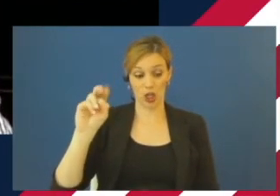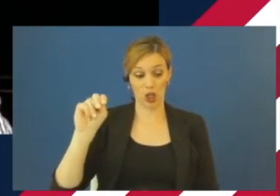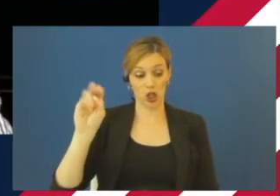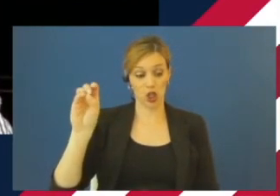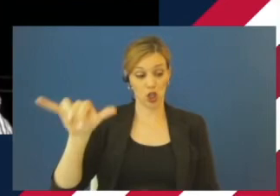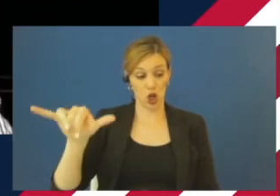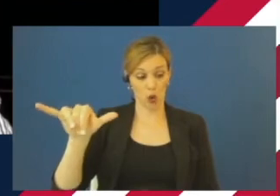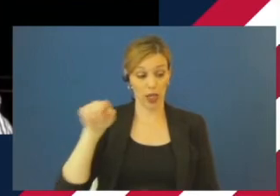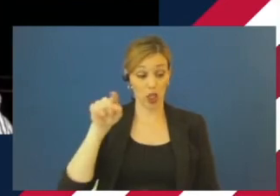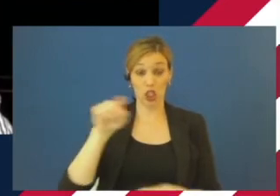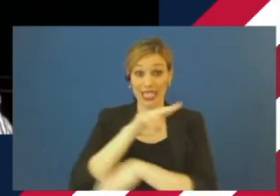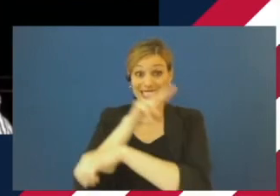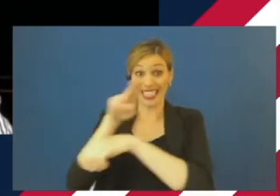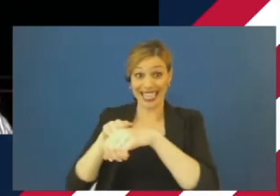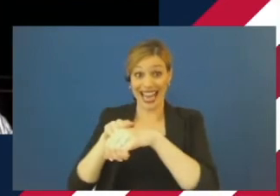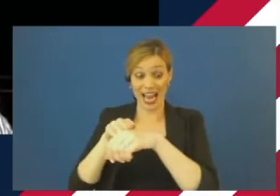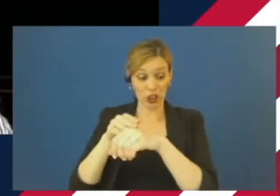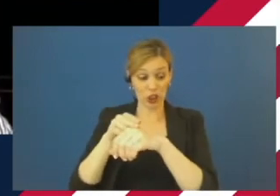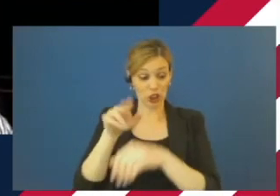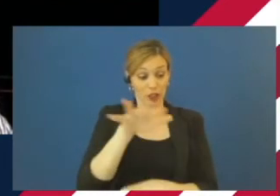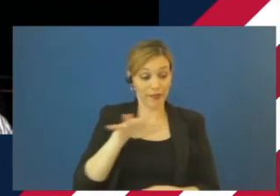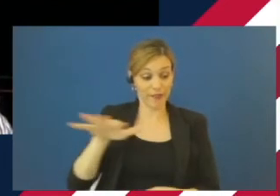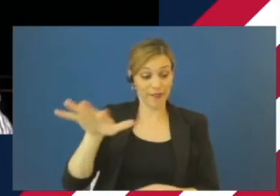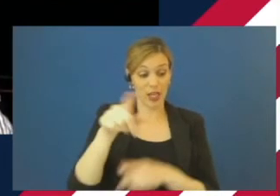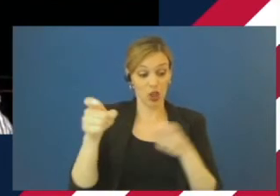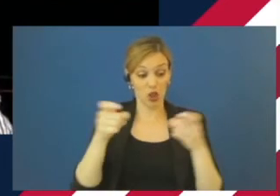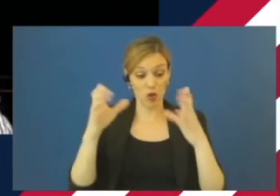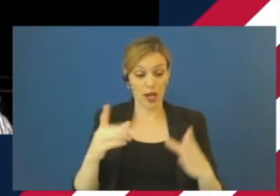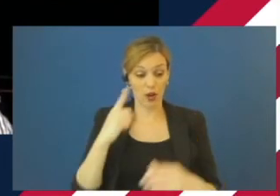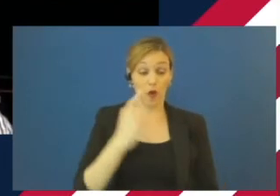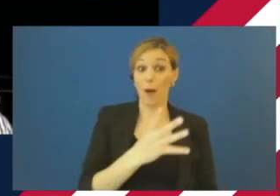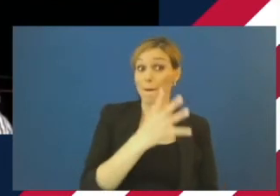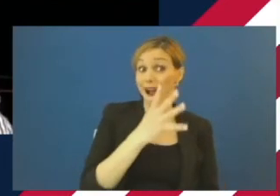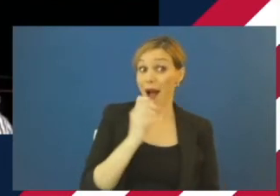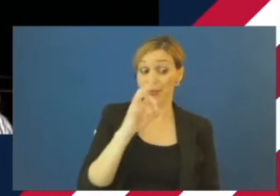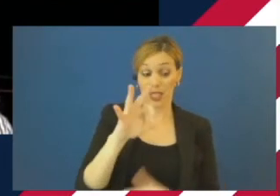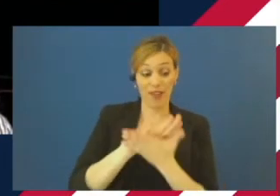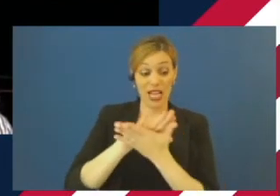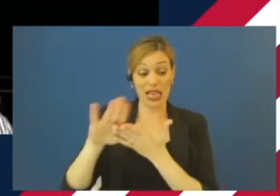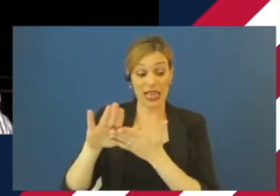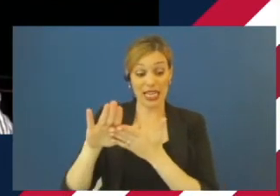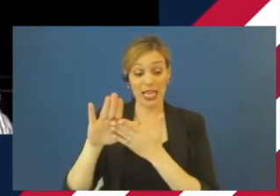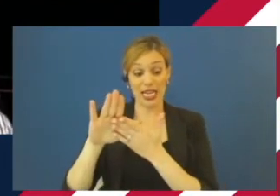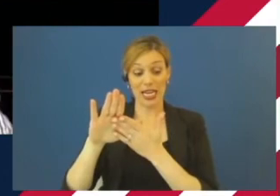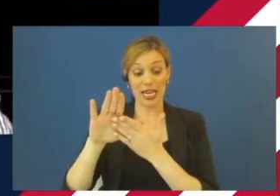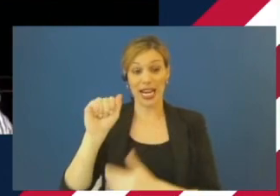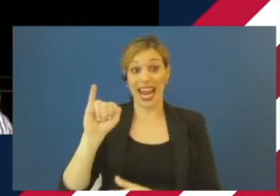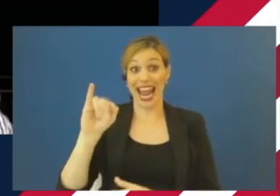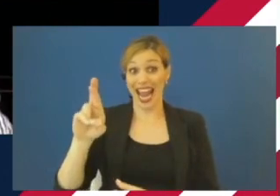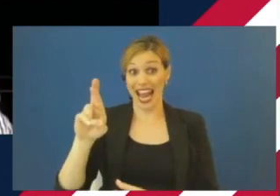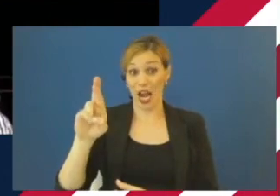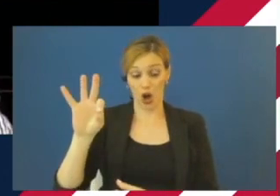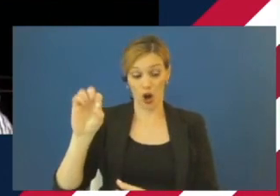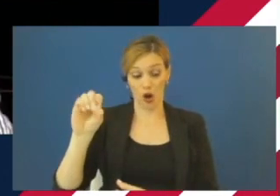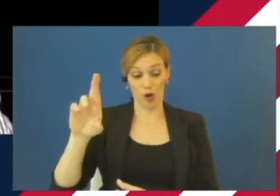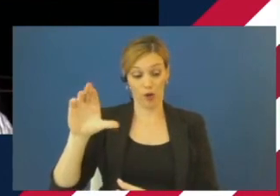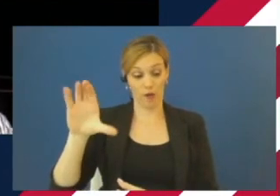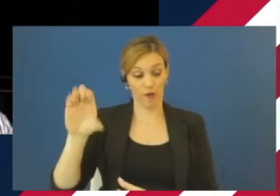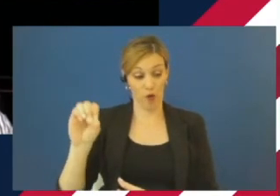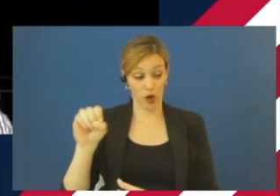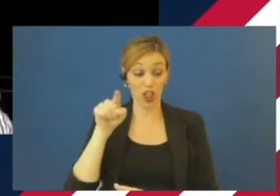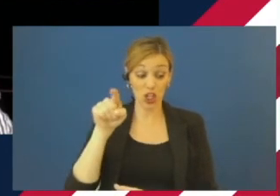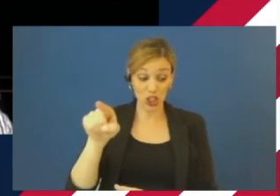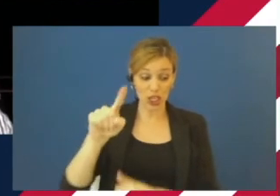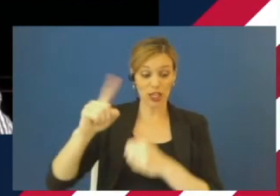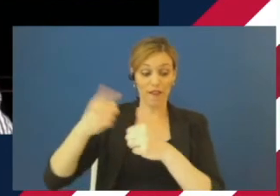Moms Clean Air Force. Ms. Toney also served as the first African-American, first female, and youngest